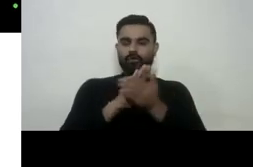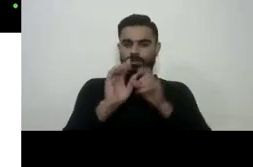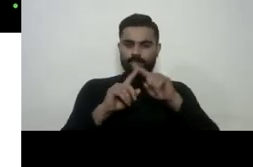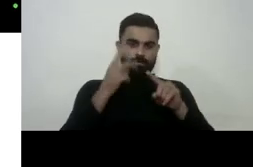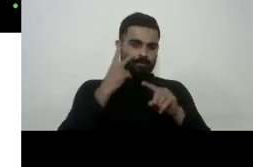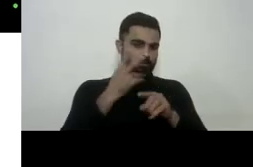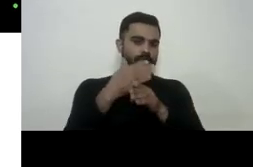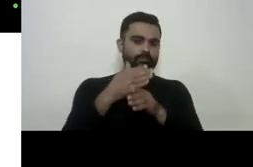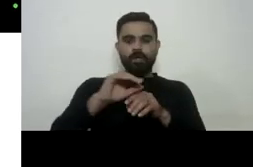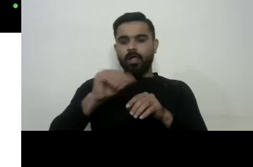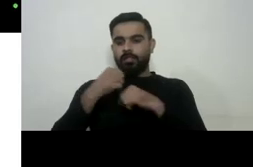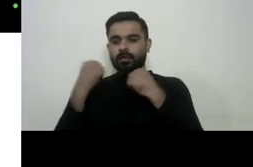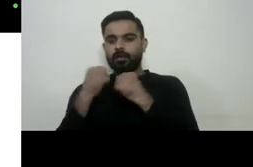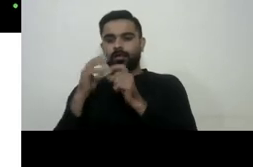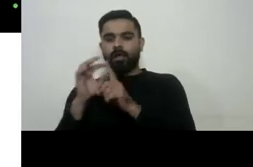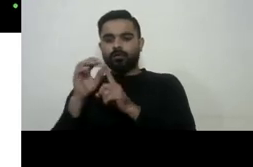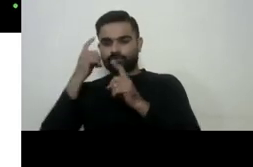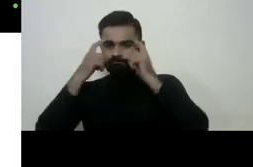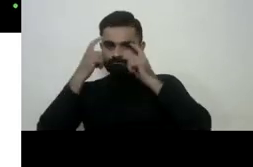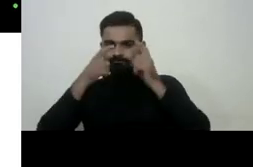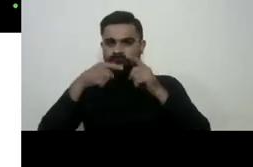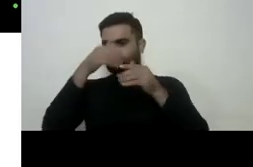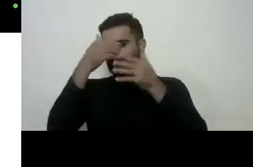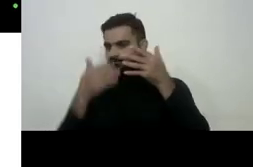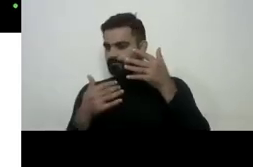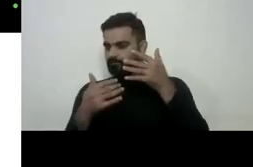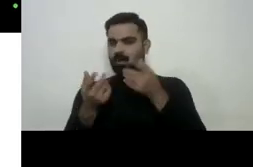what other activities can you think where this thing is happening.